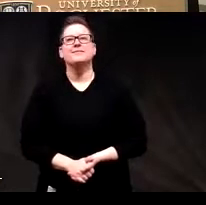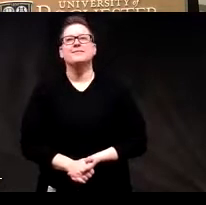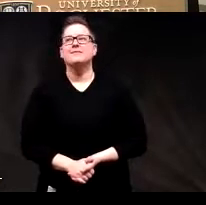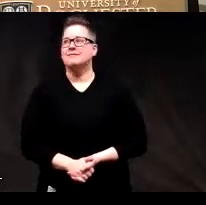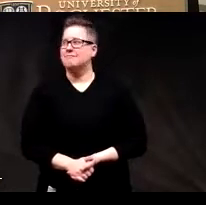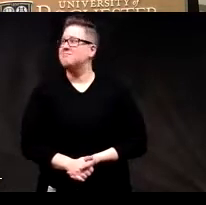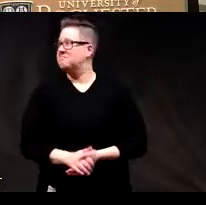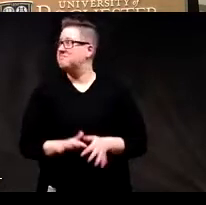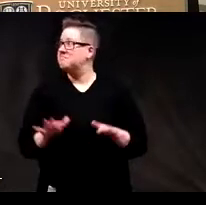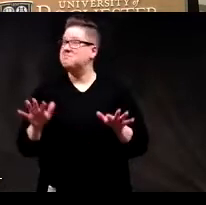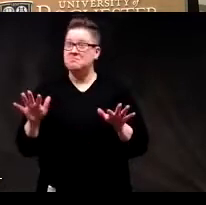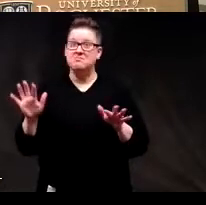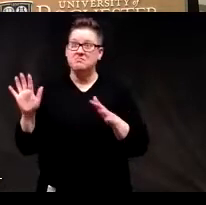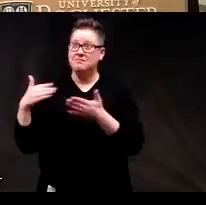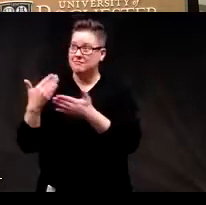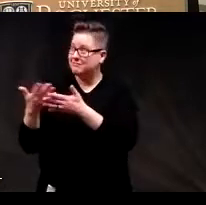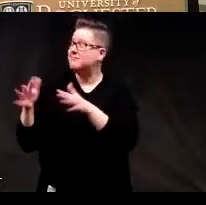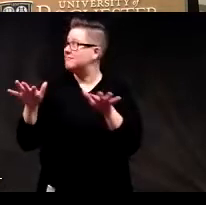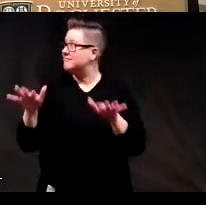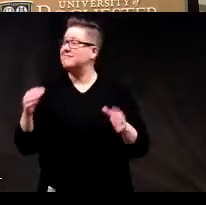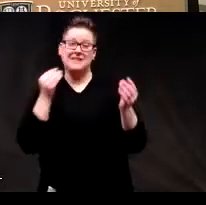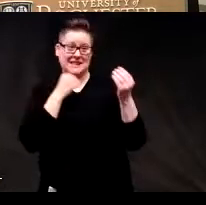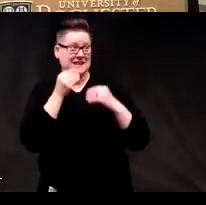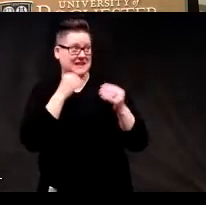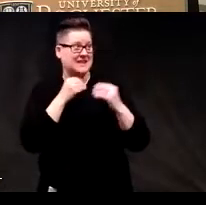Settle in, start eating,